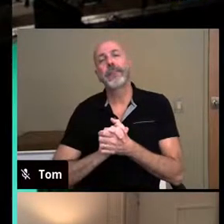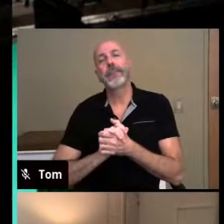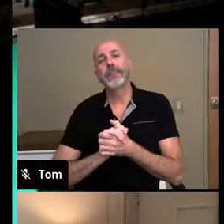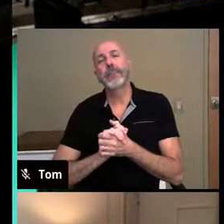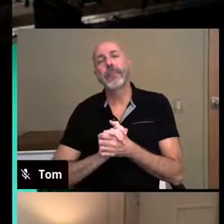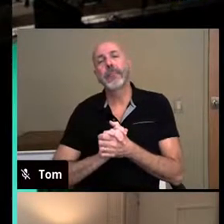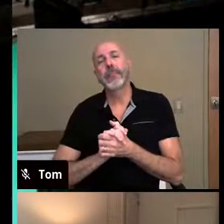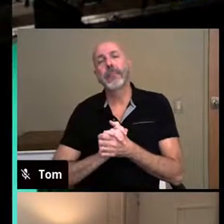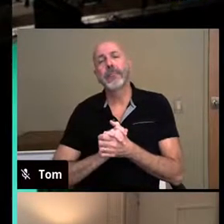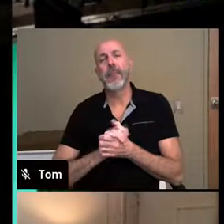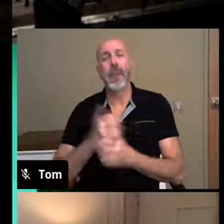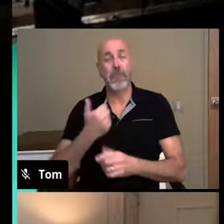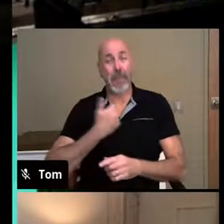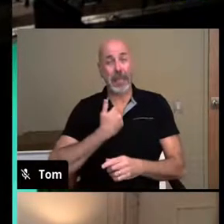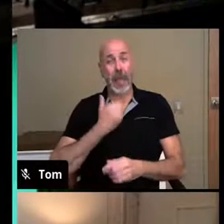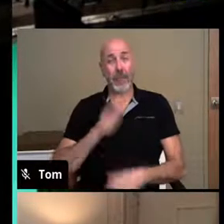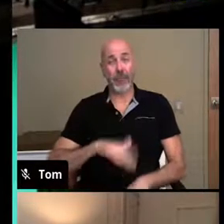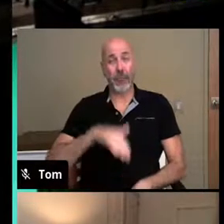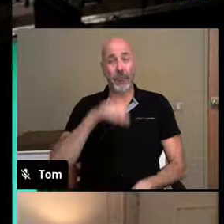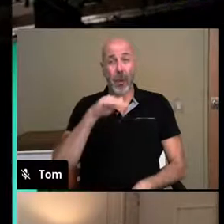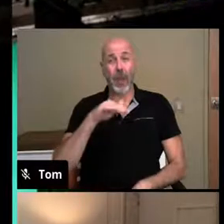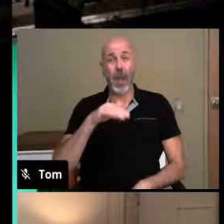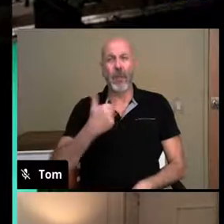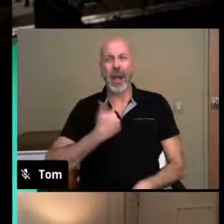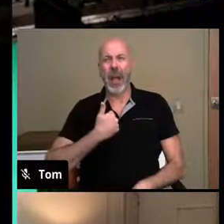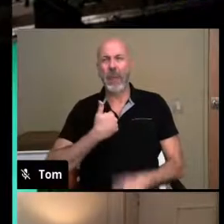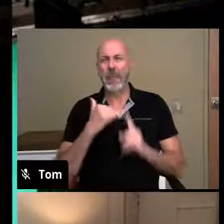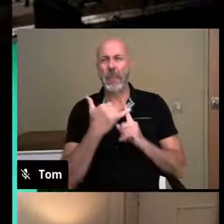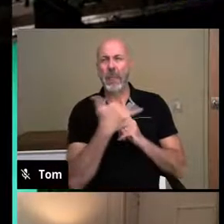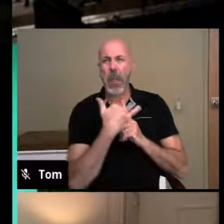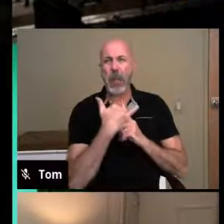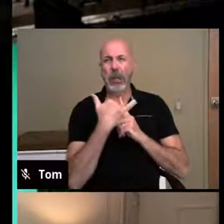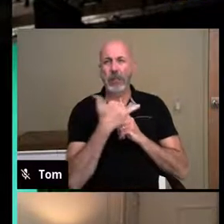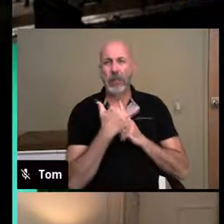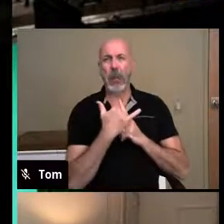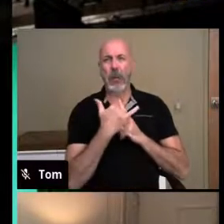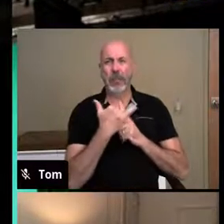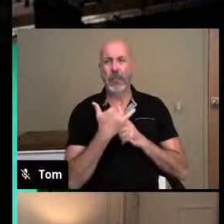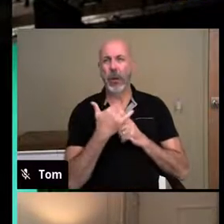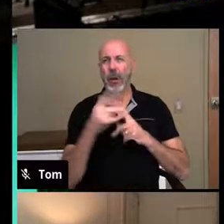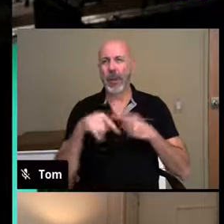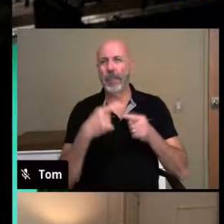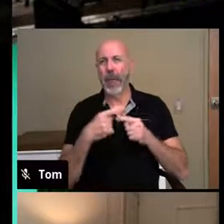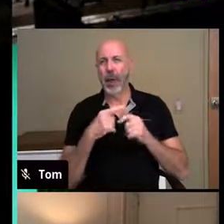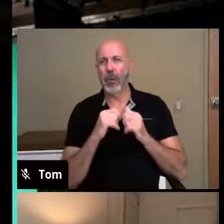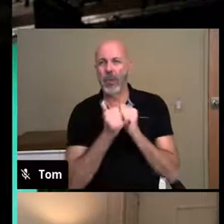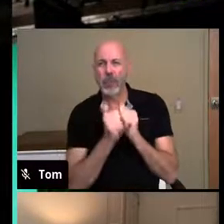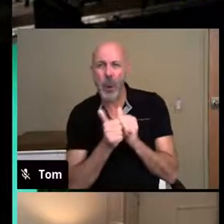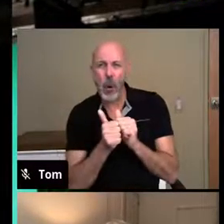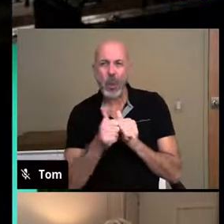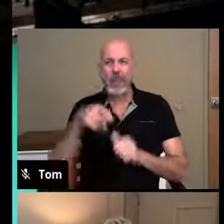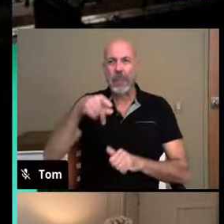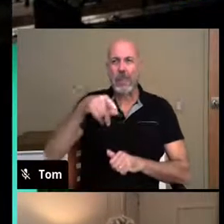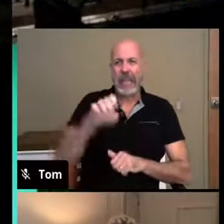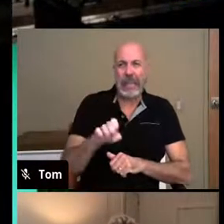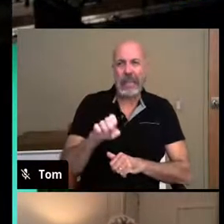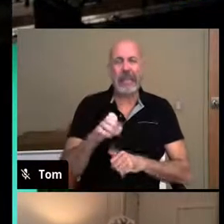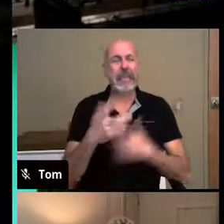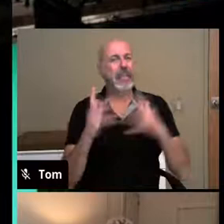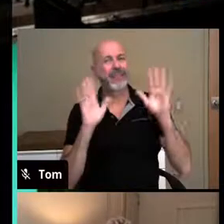I was bullied so much around sports and PE when I was a kid,